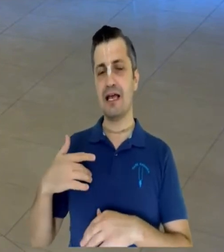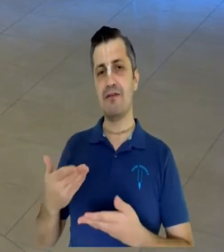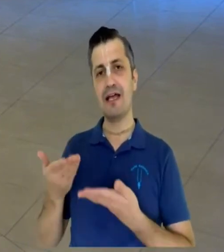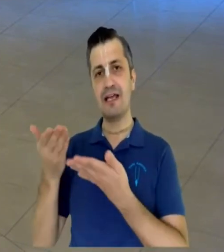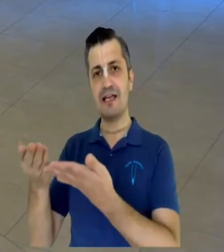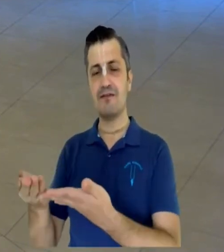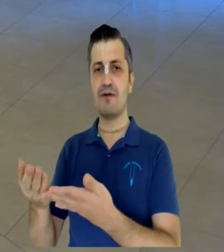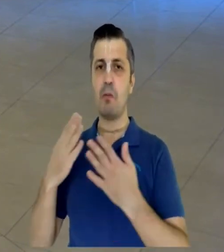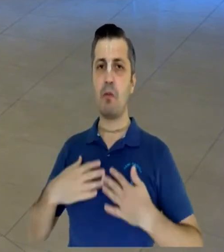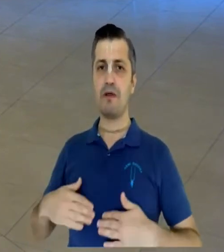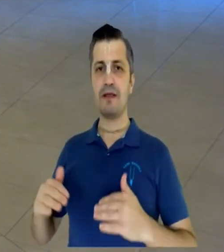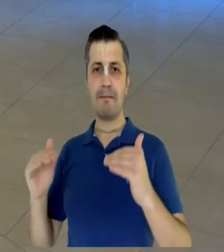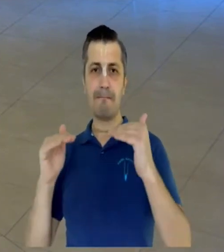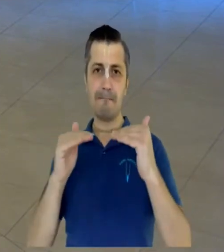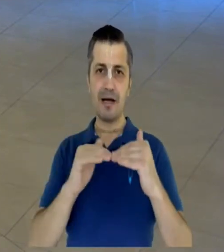So naturally,